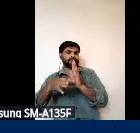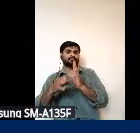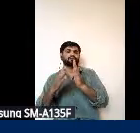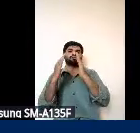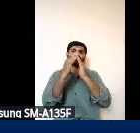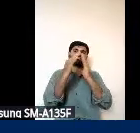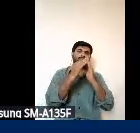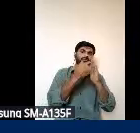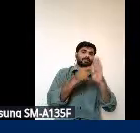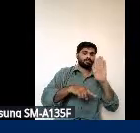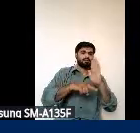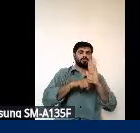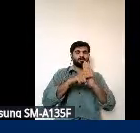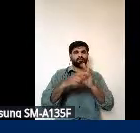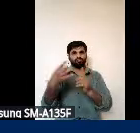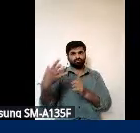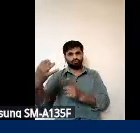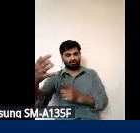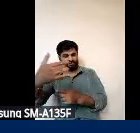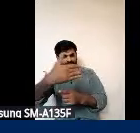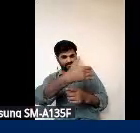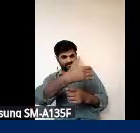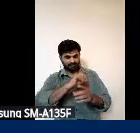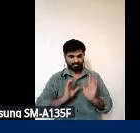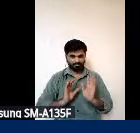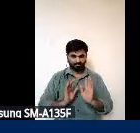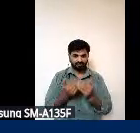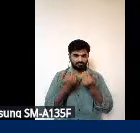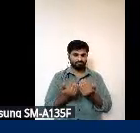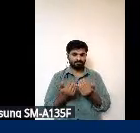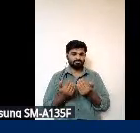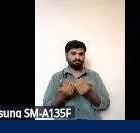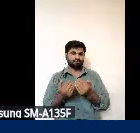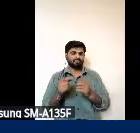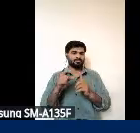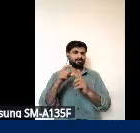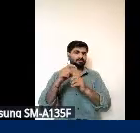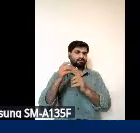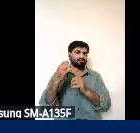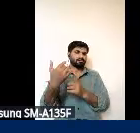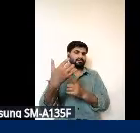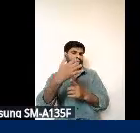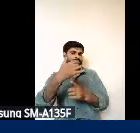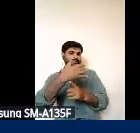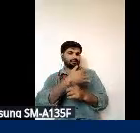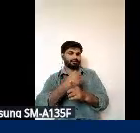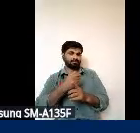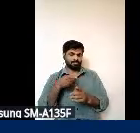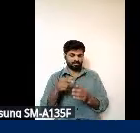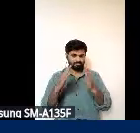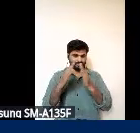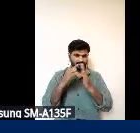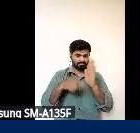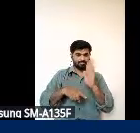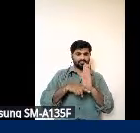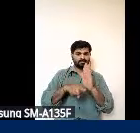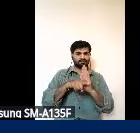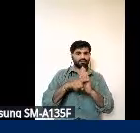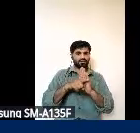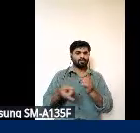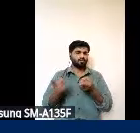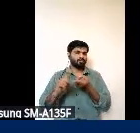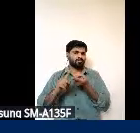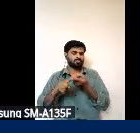collected. So data, what I mean by data at household level is that whether the household